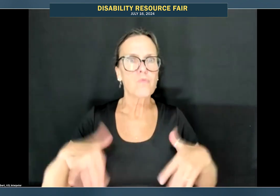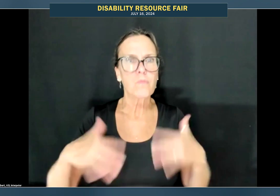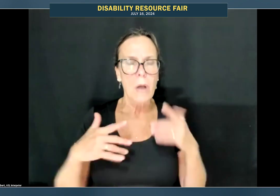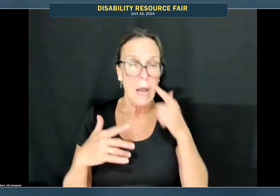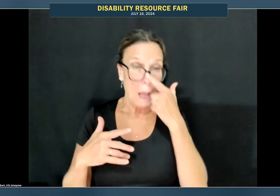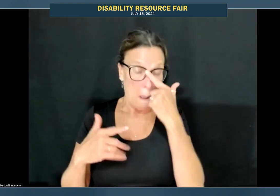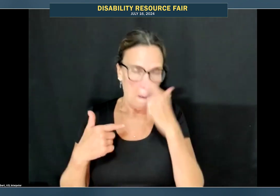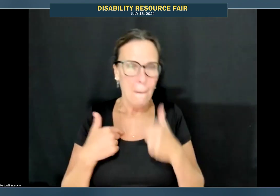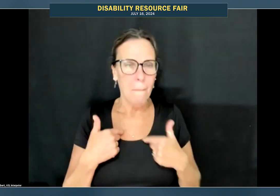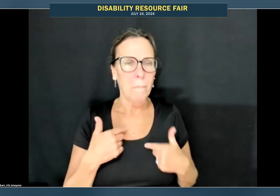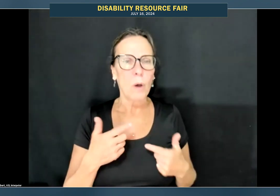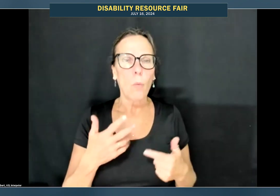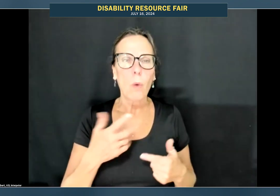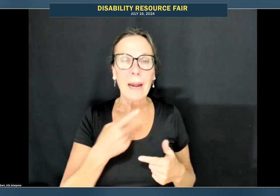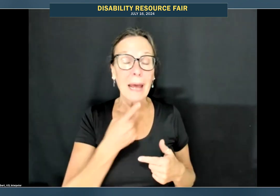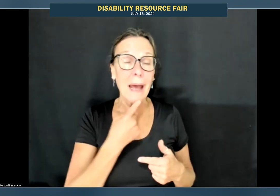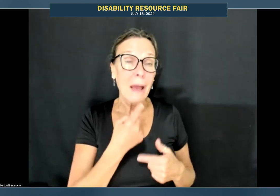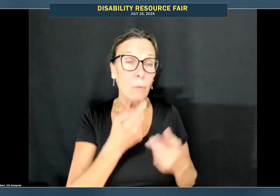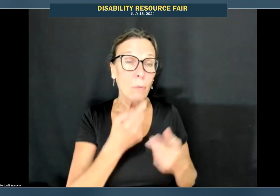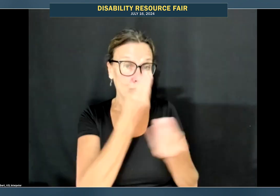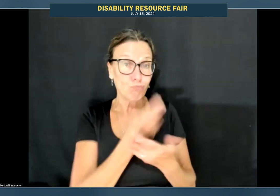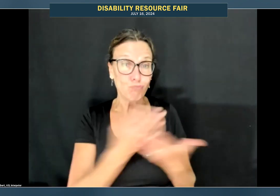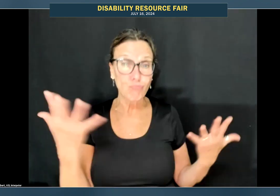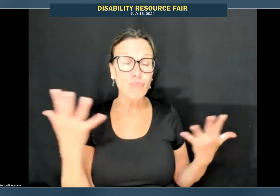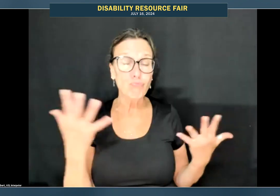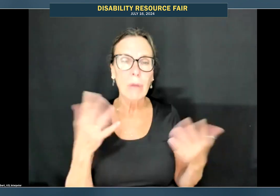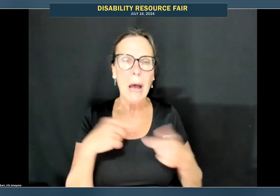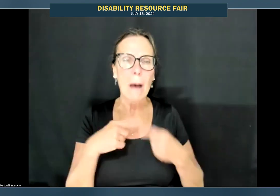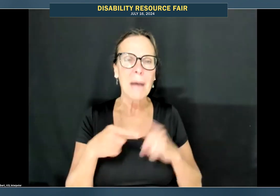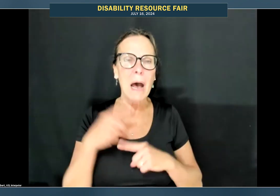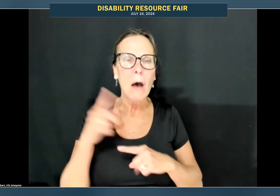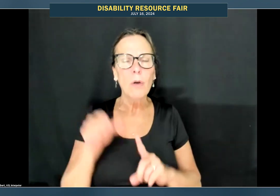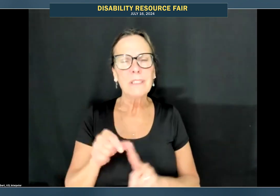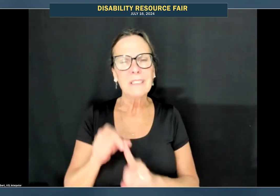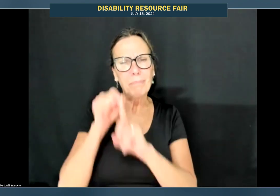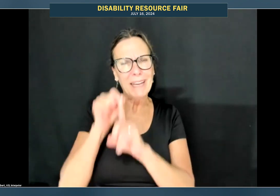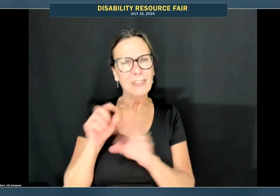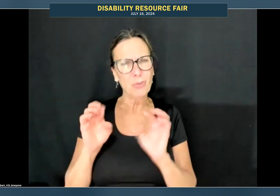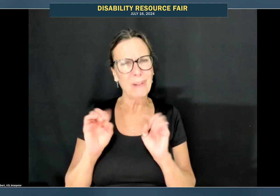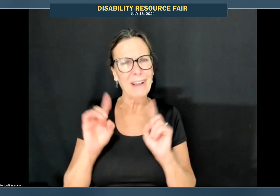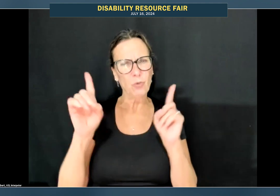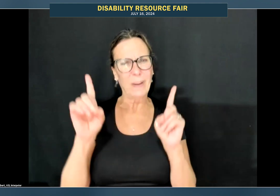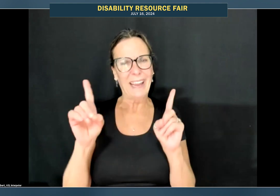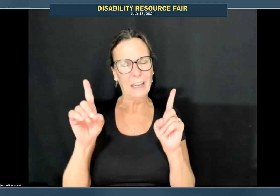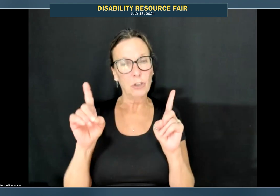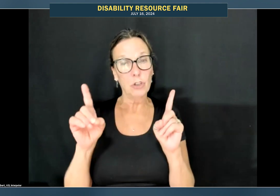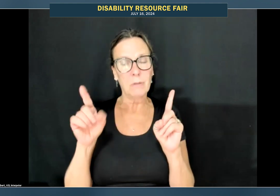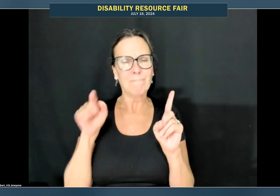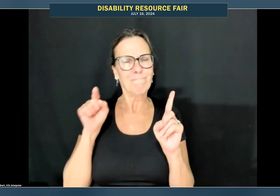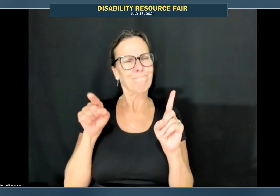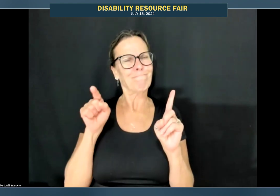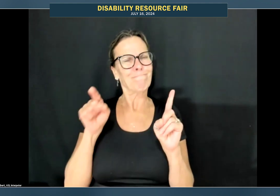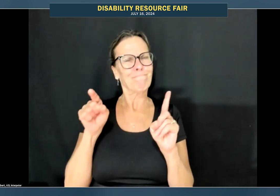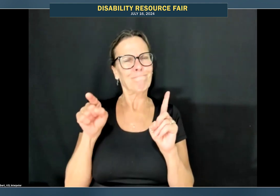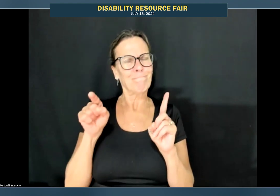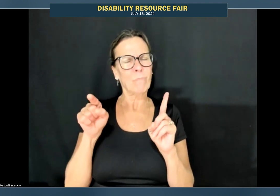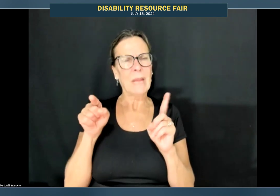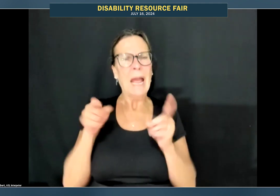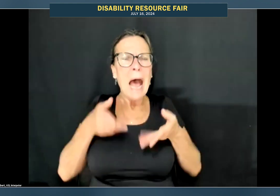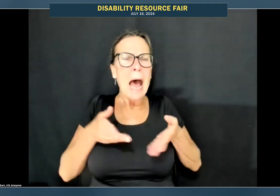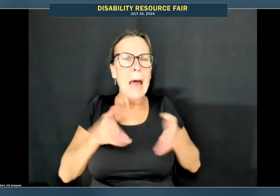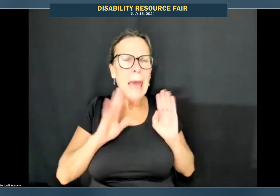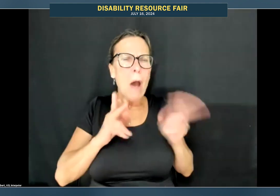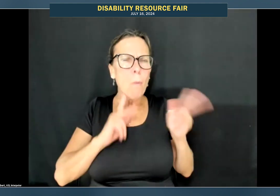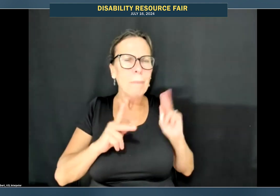will say about special education is that what it allows for is equal